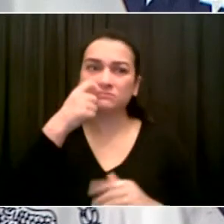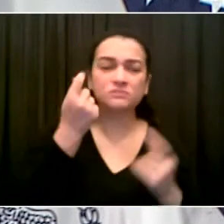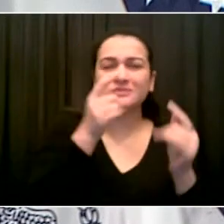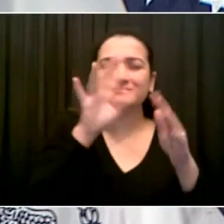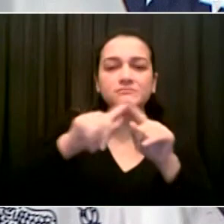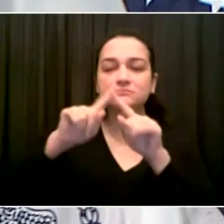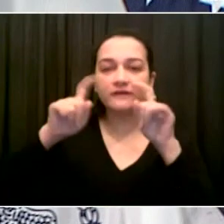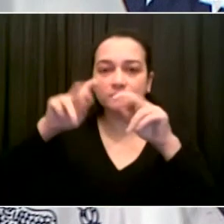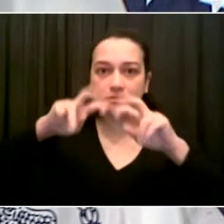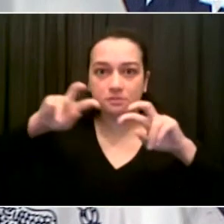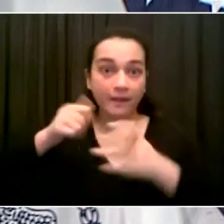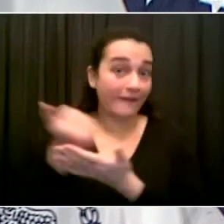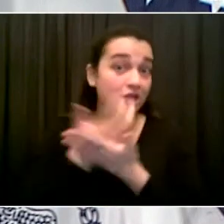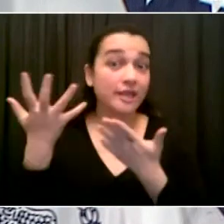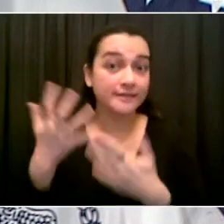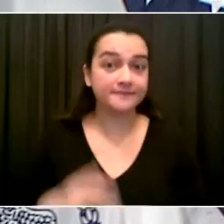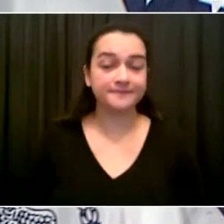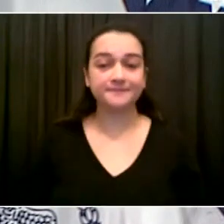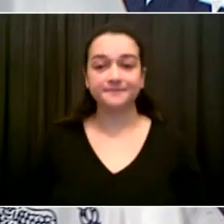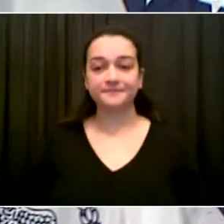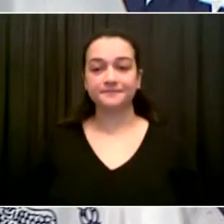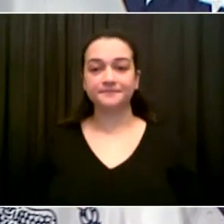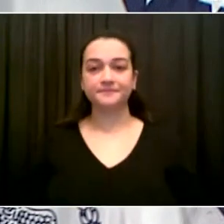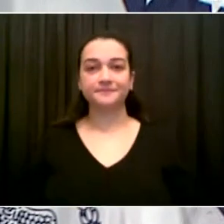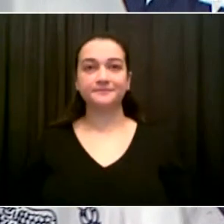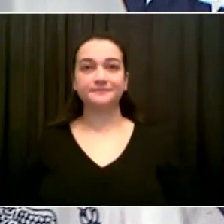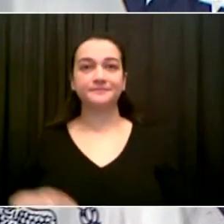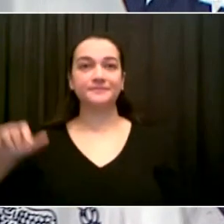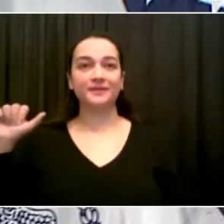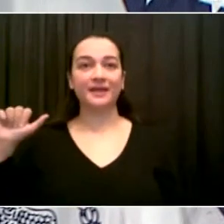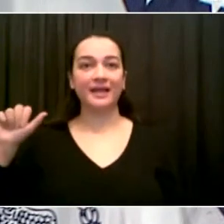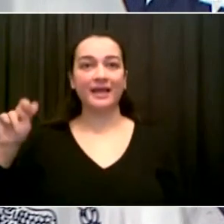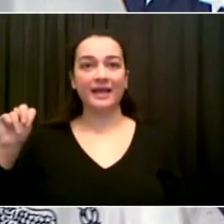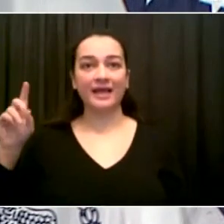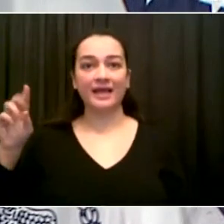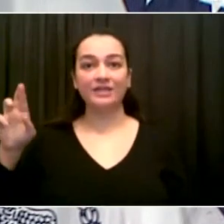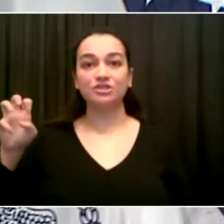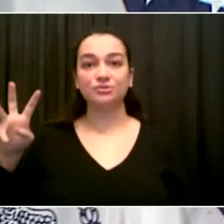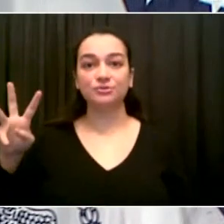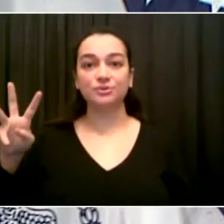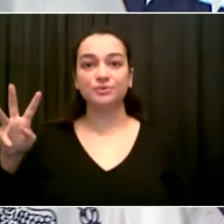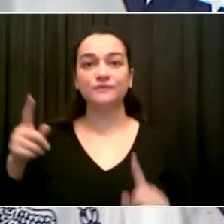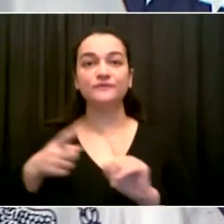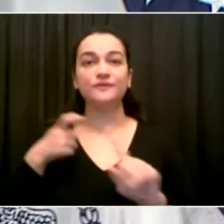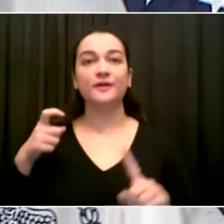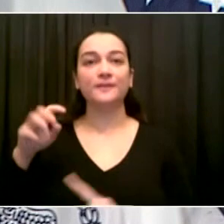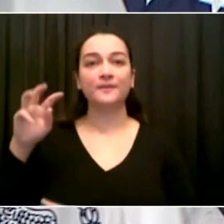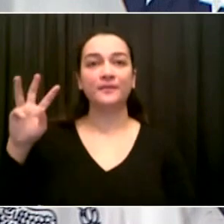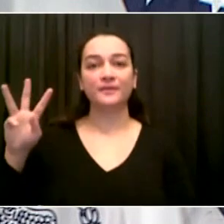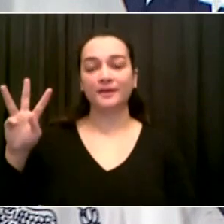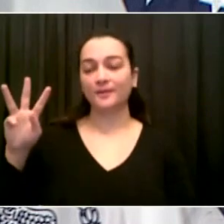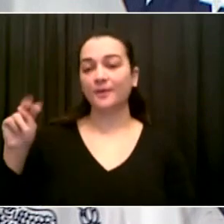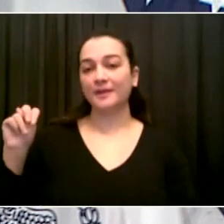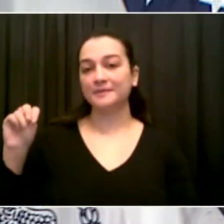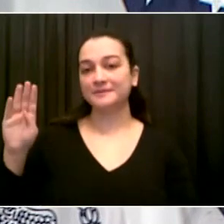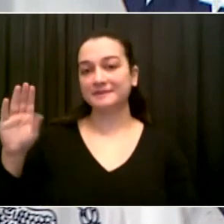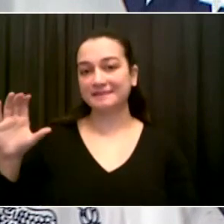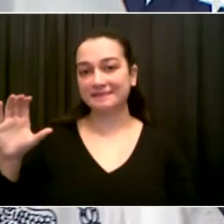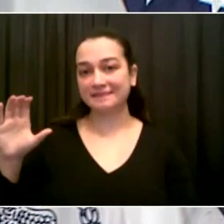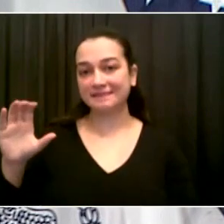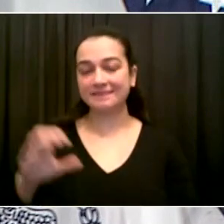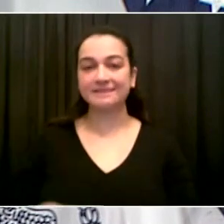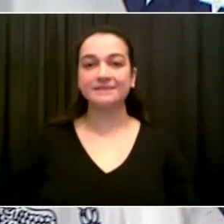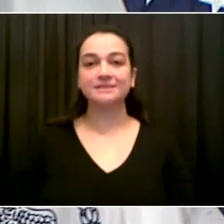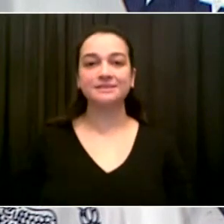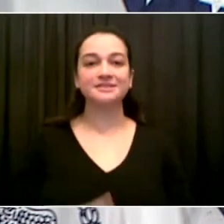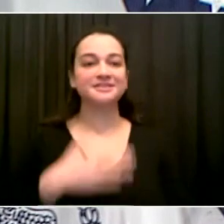Next is Andrew from WNBC. Good morning, Mr. Mayor, and all on the call. You described the state budget